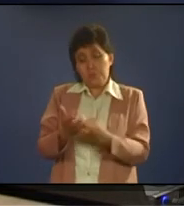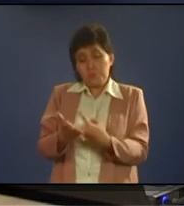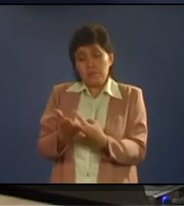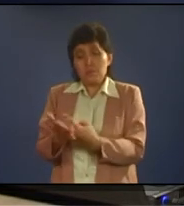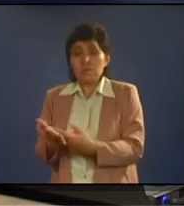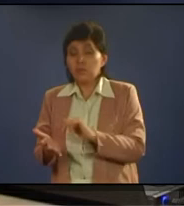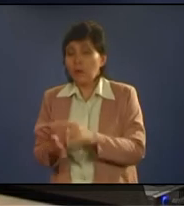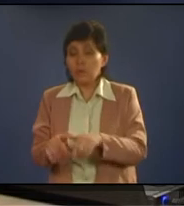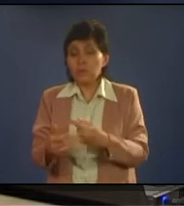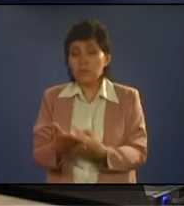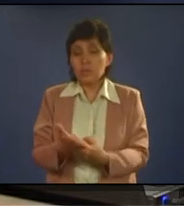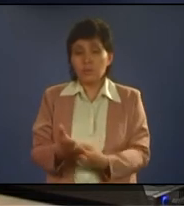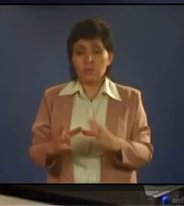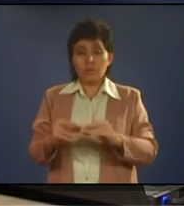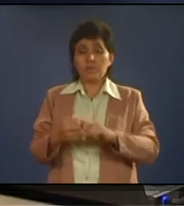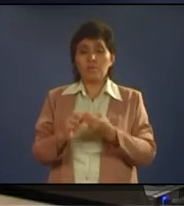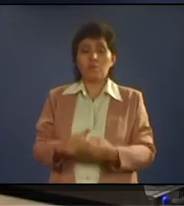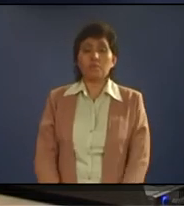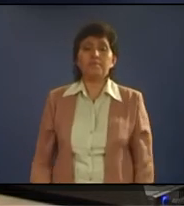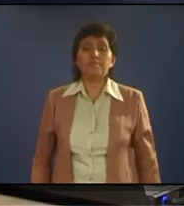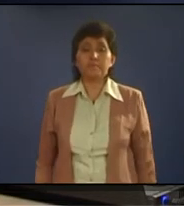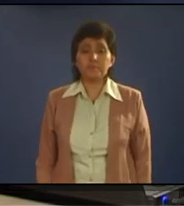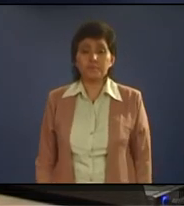your benefits. Yeah.